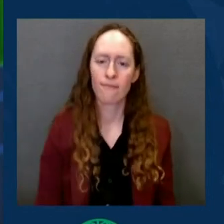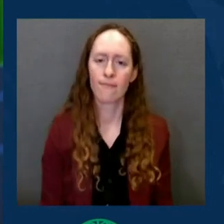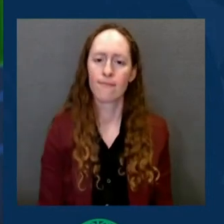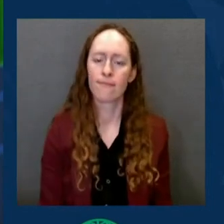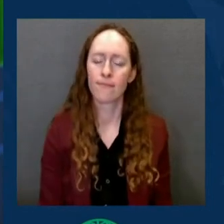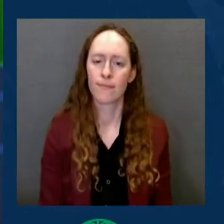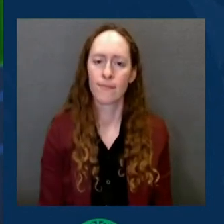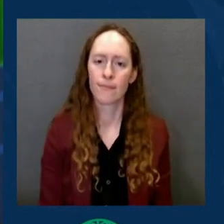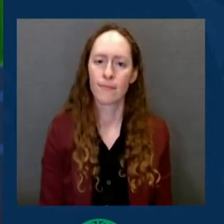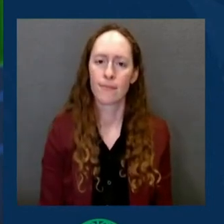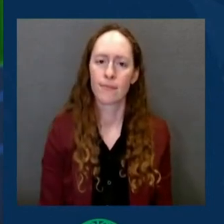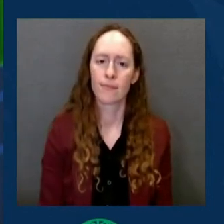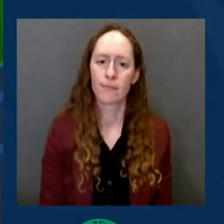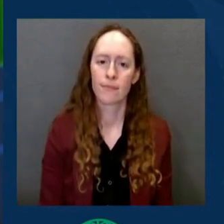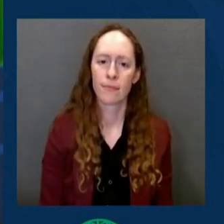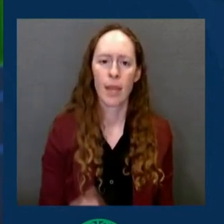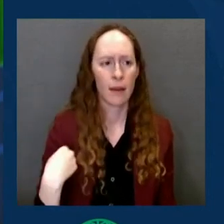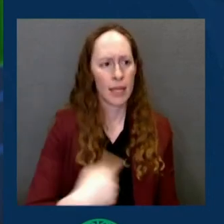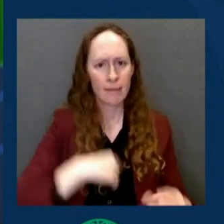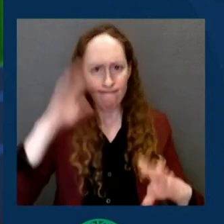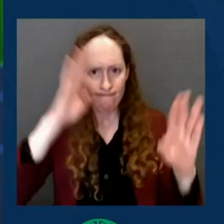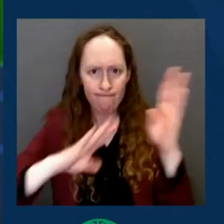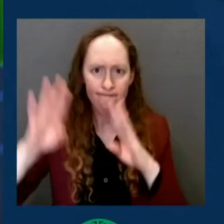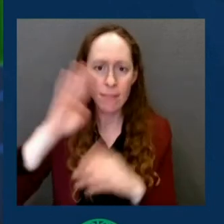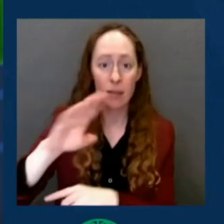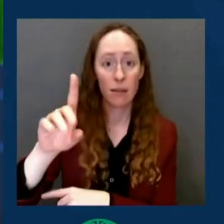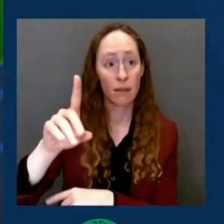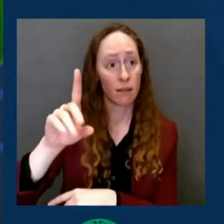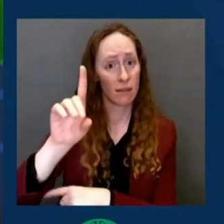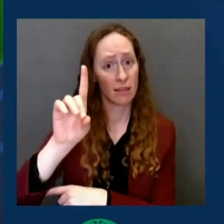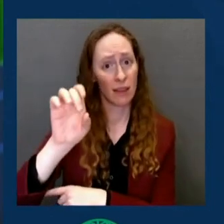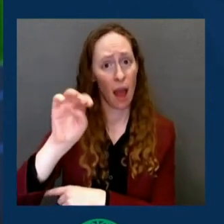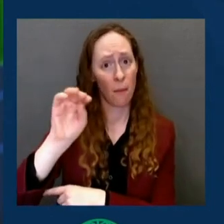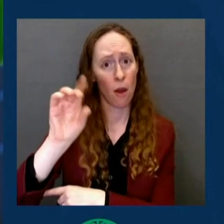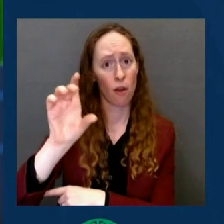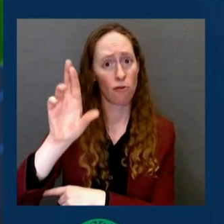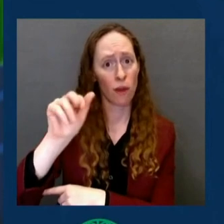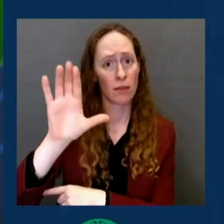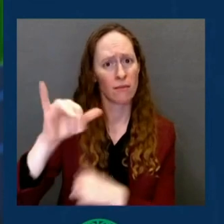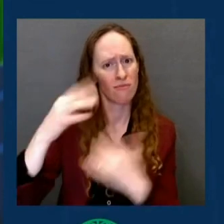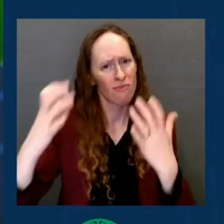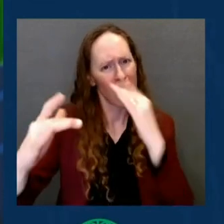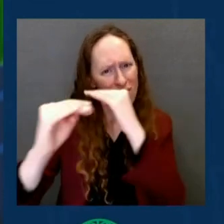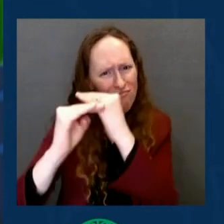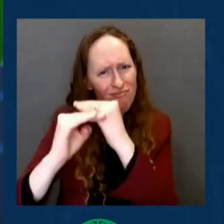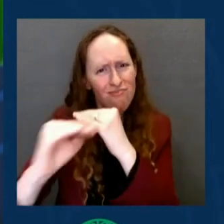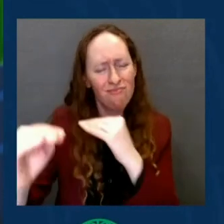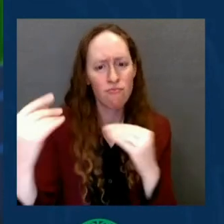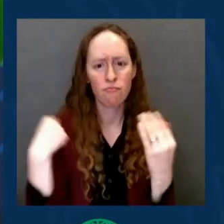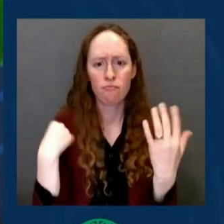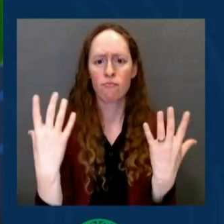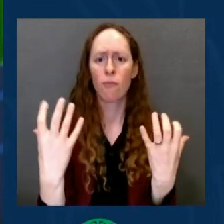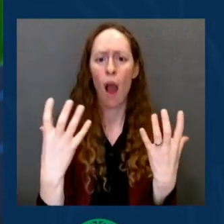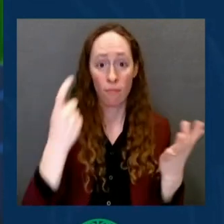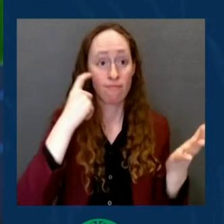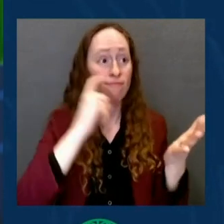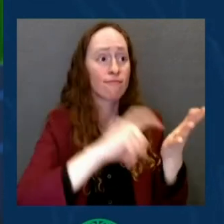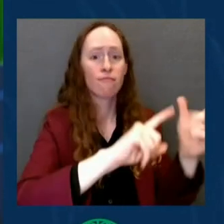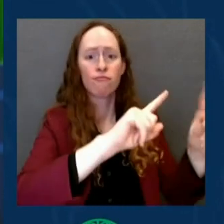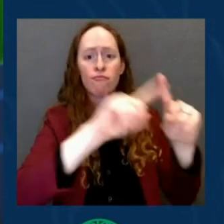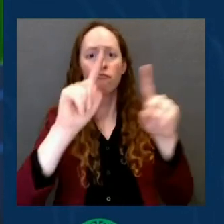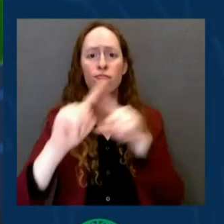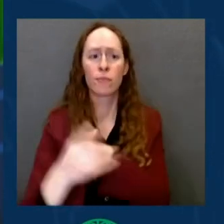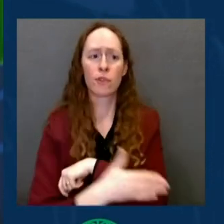of instability, which we've already witnessed in several countries. The third priority, Africa wishes